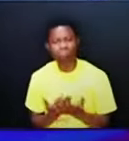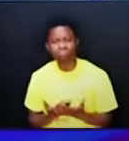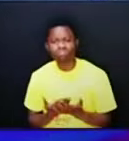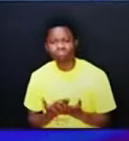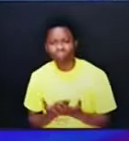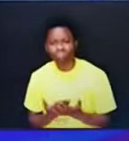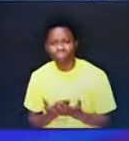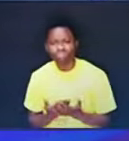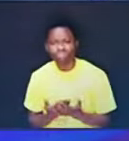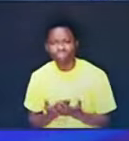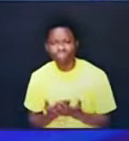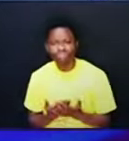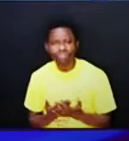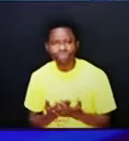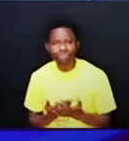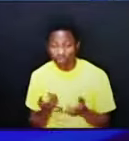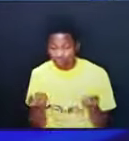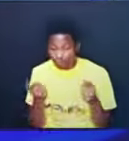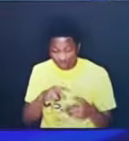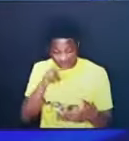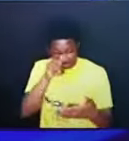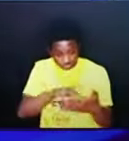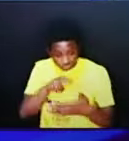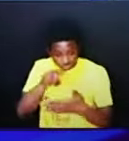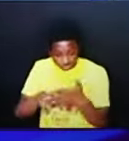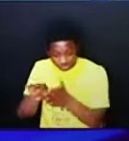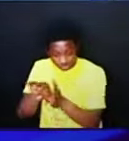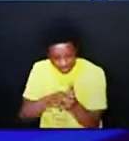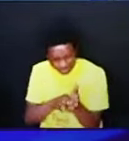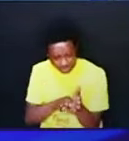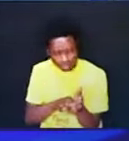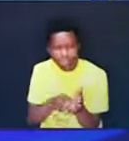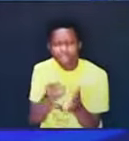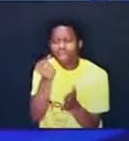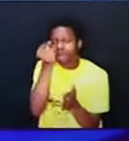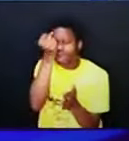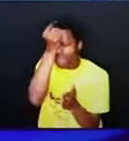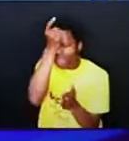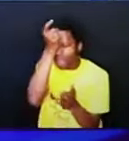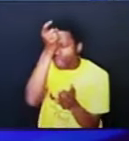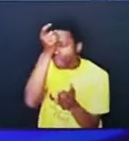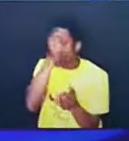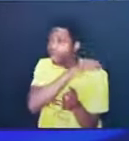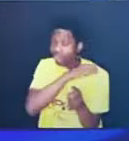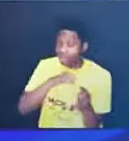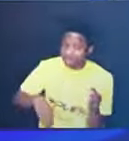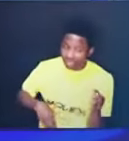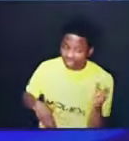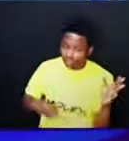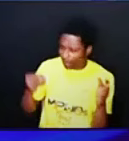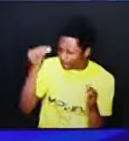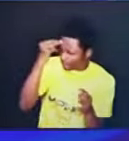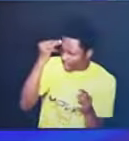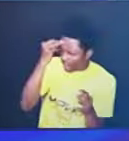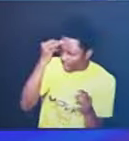In reading it, you understand the mind and you know the mind of Christ.